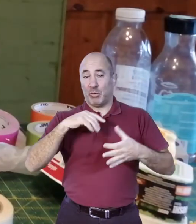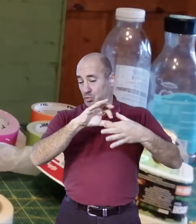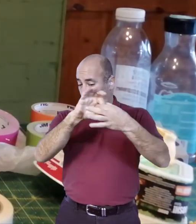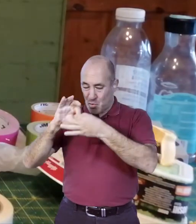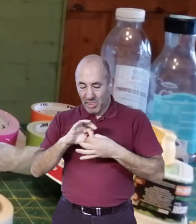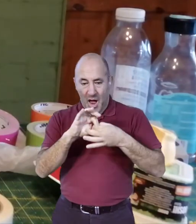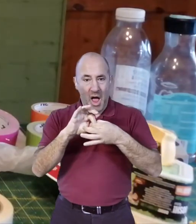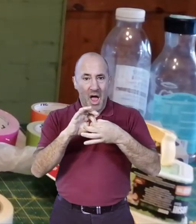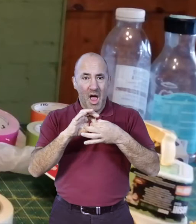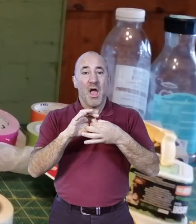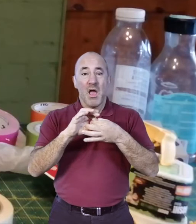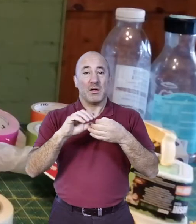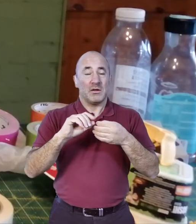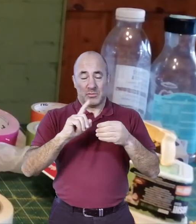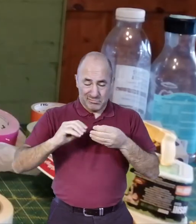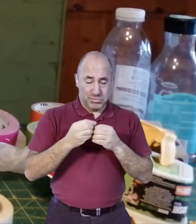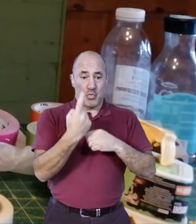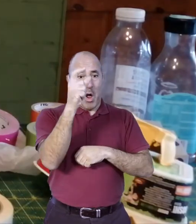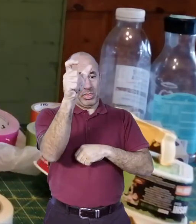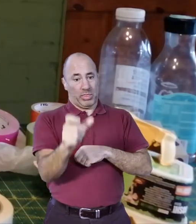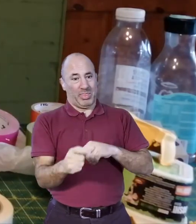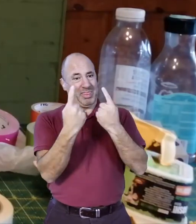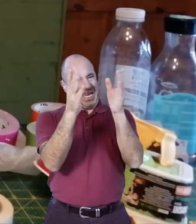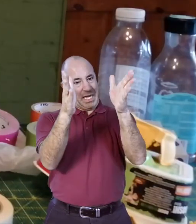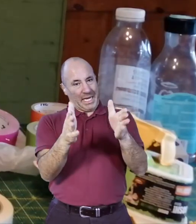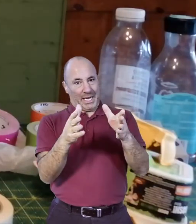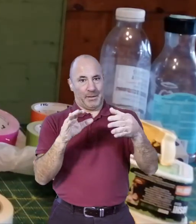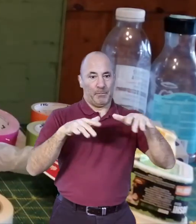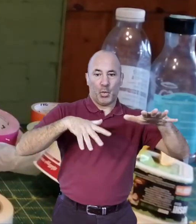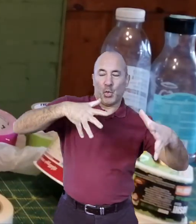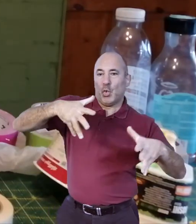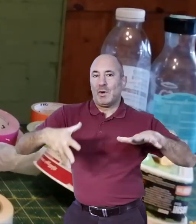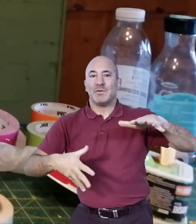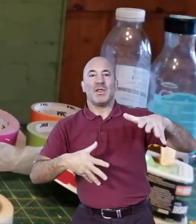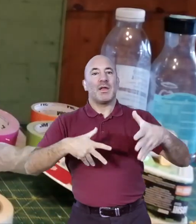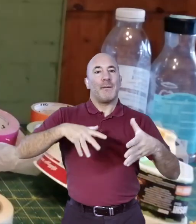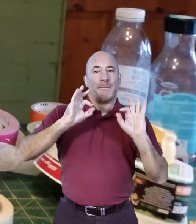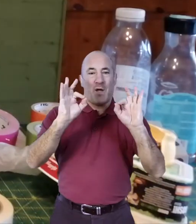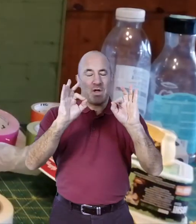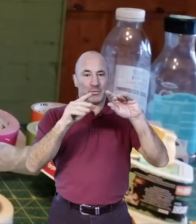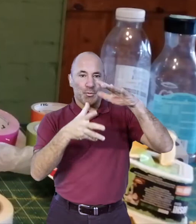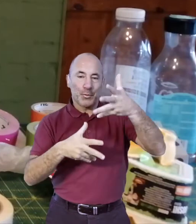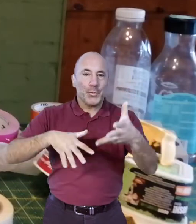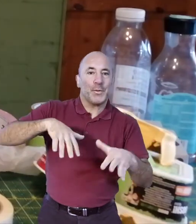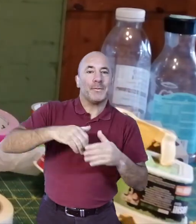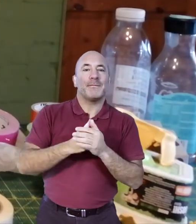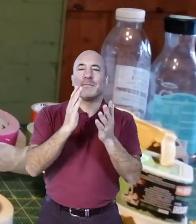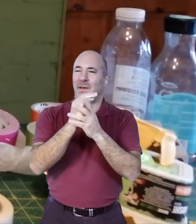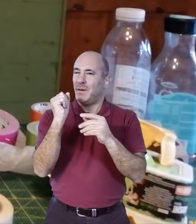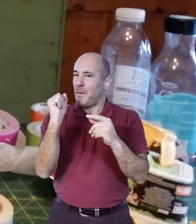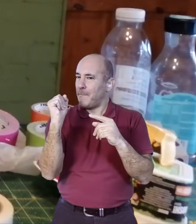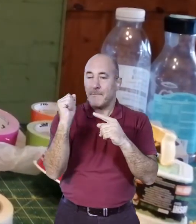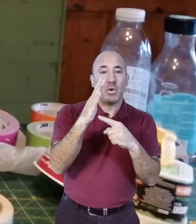5 people working together to make one thing move in unison. So it is